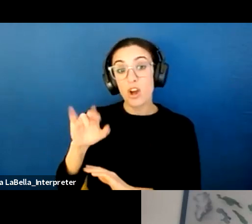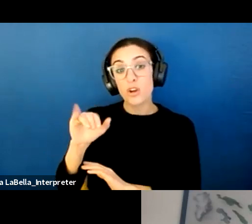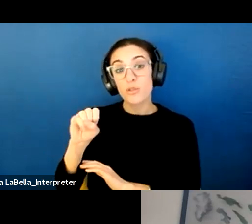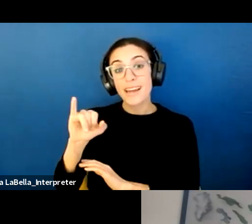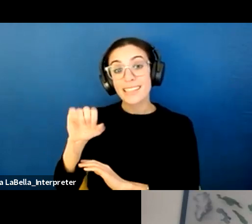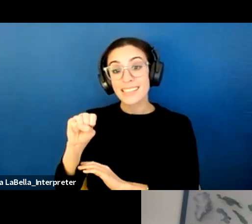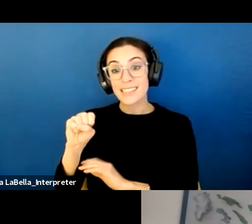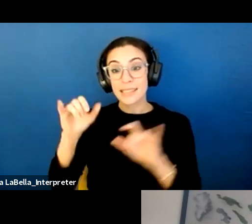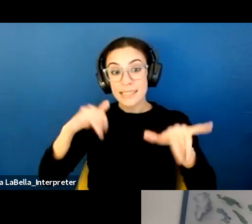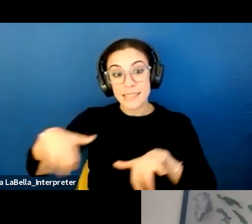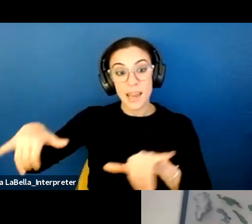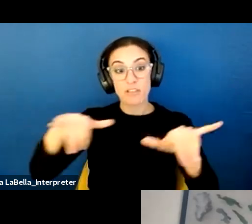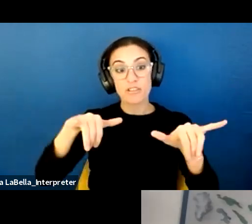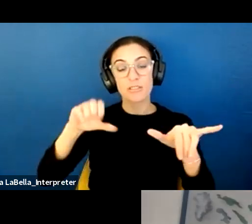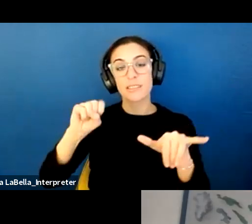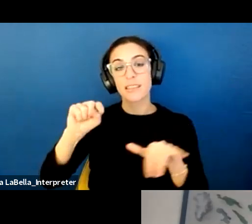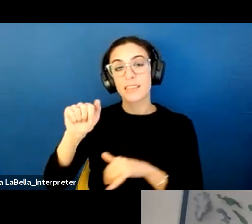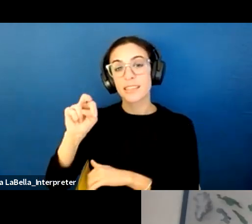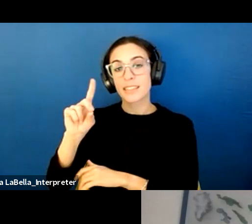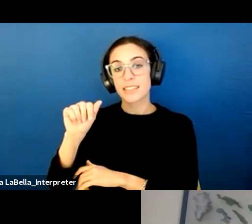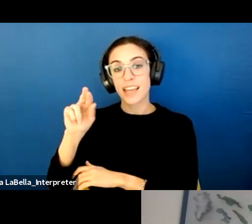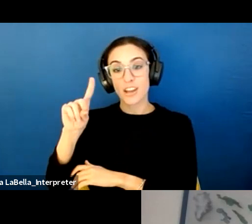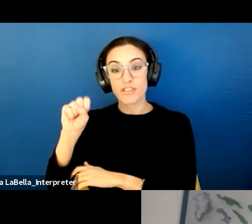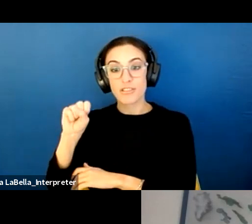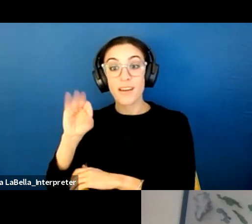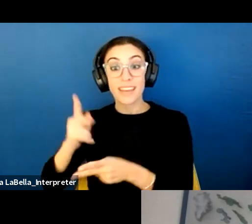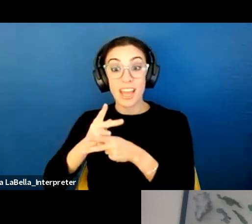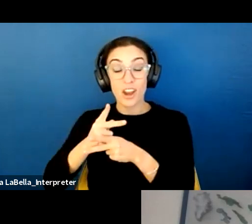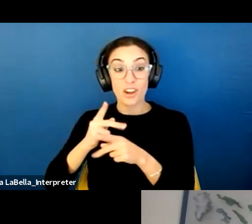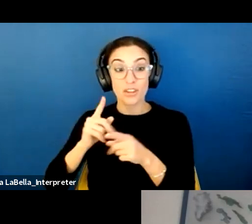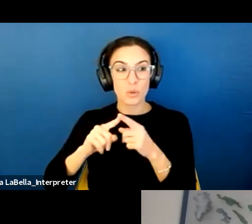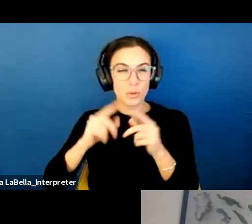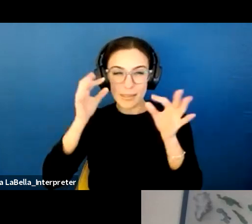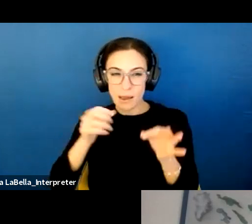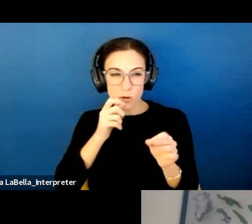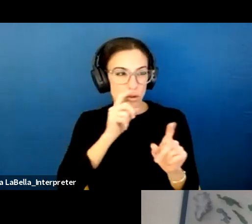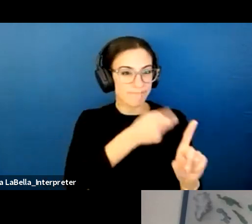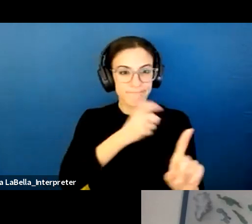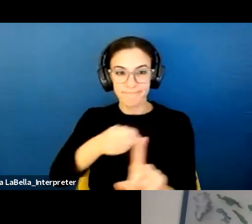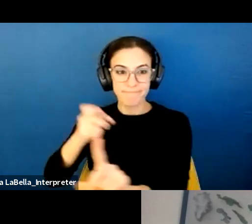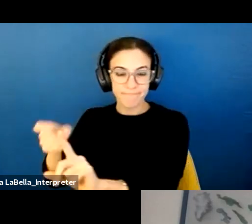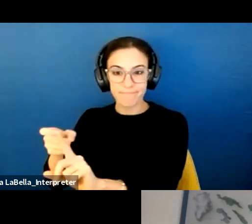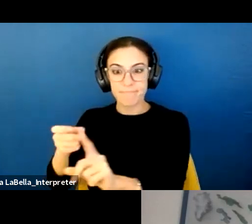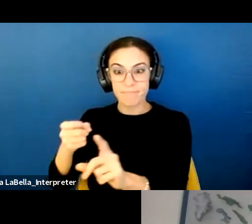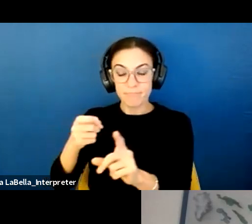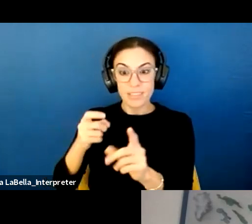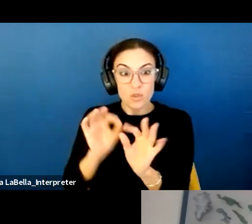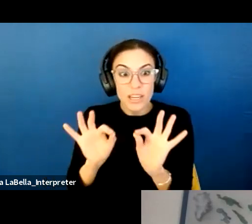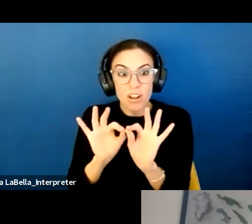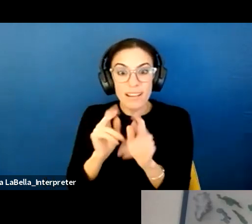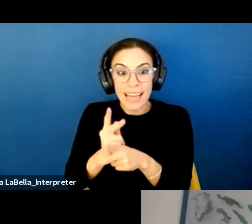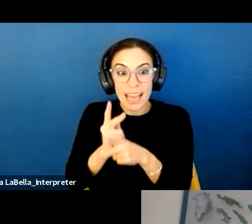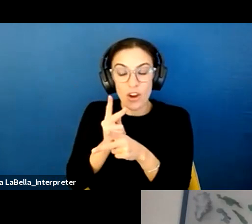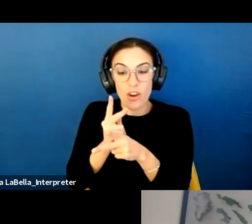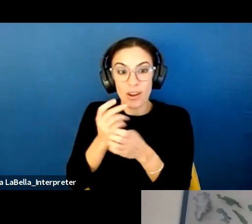in place to triage critical care like ventilators and so on and so forth. And many of these